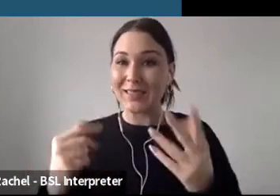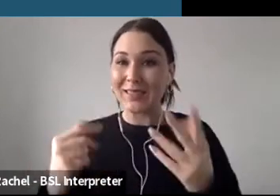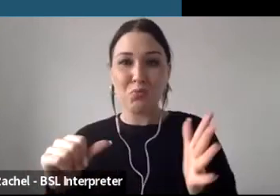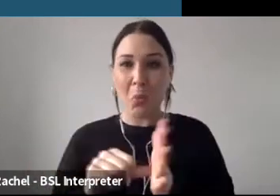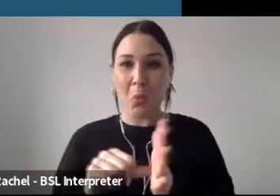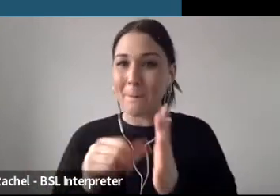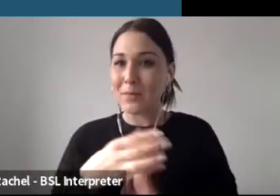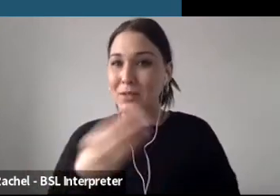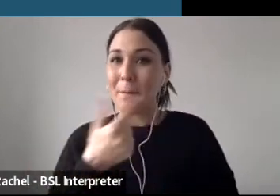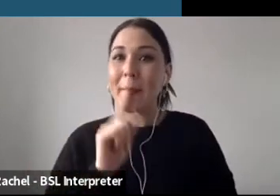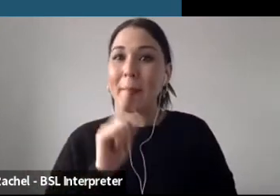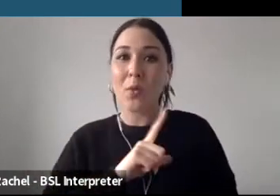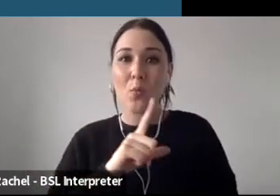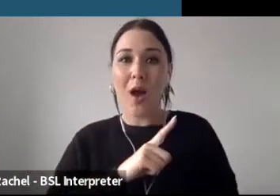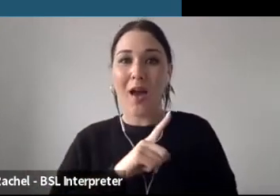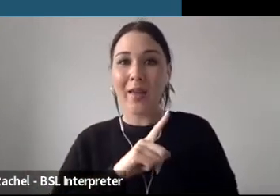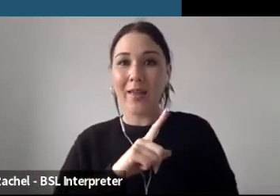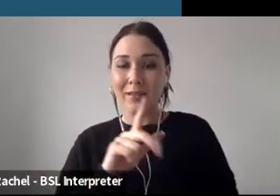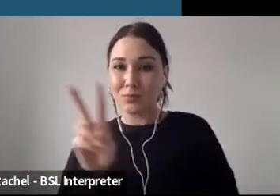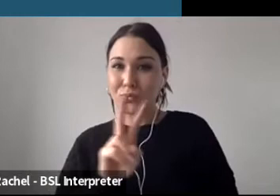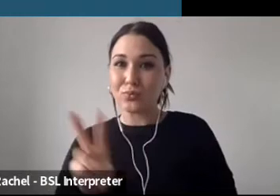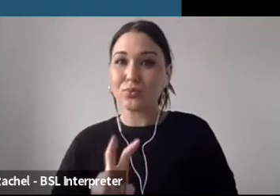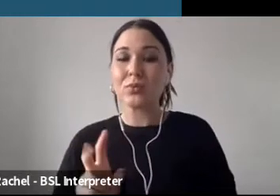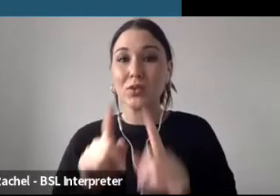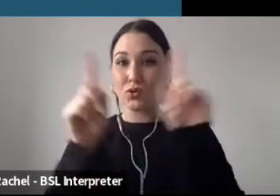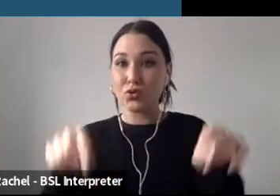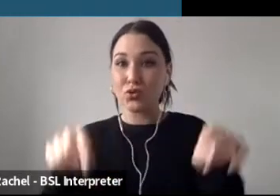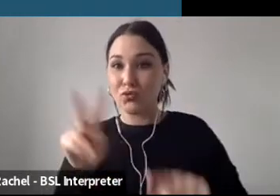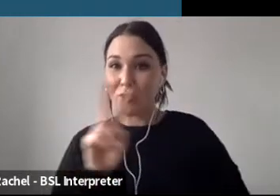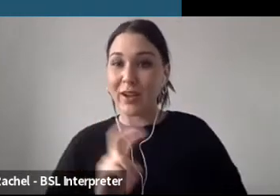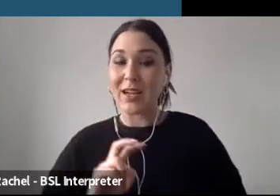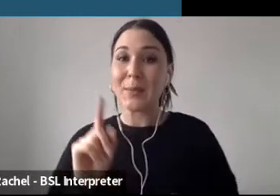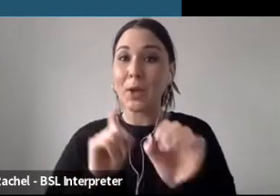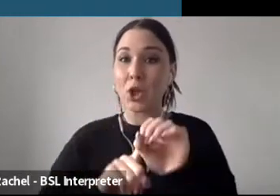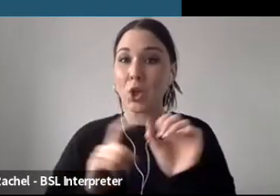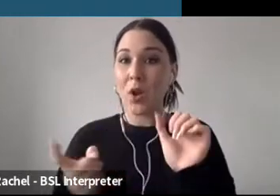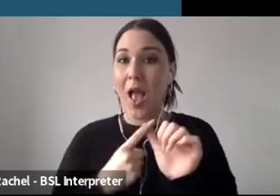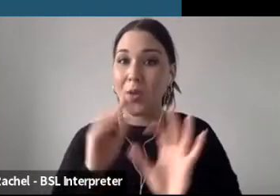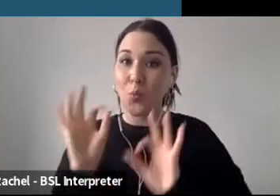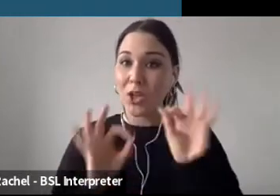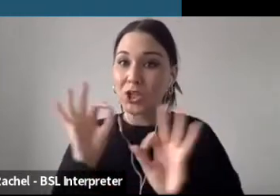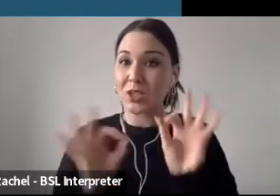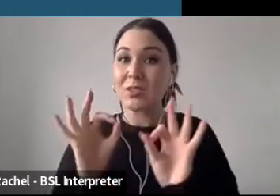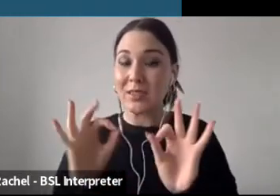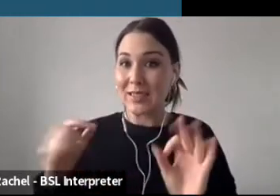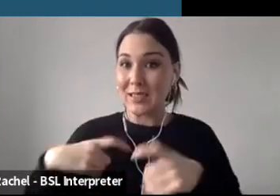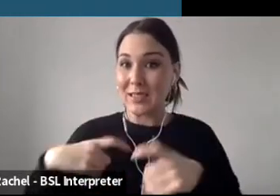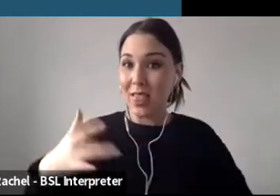some people using screen readers, but the Q&A option is still live.